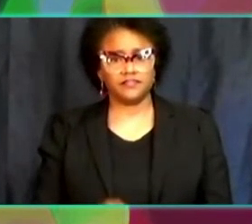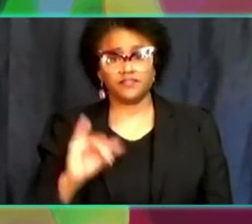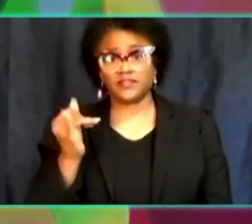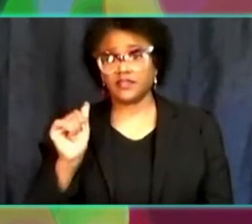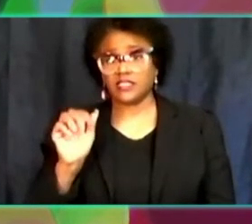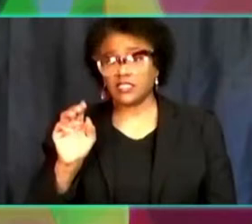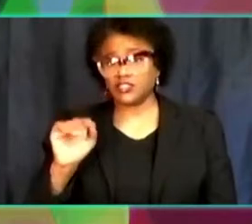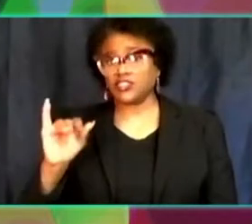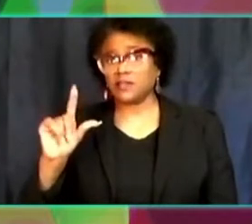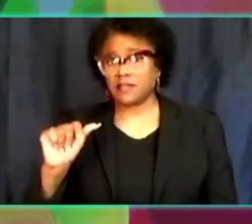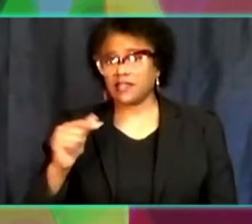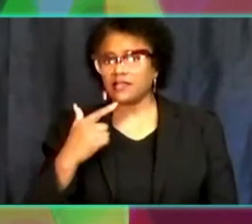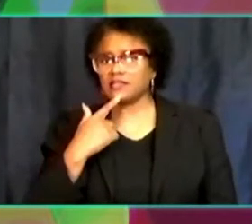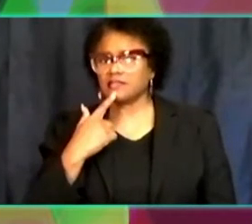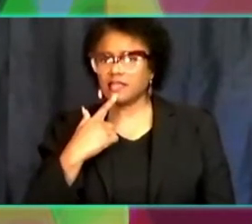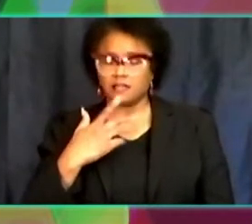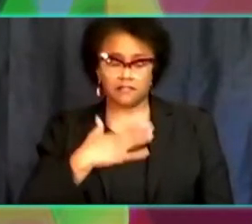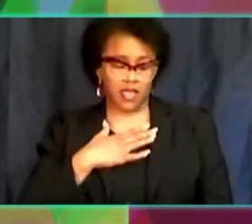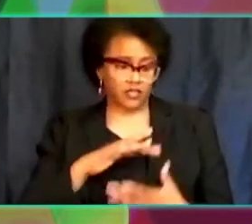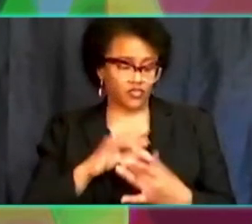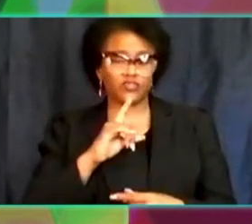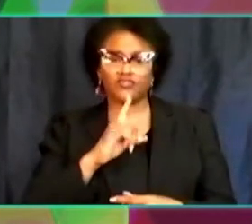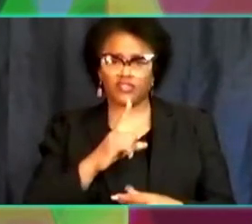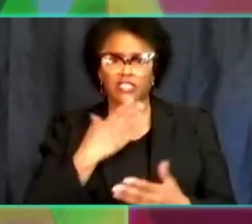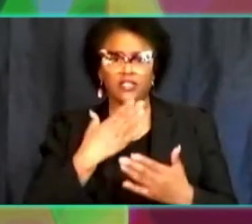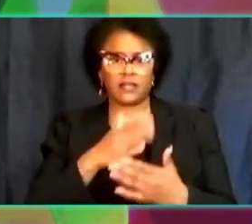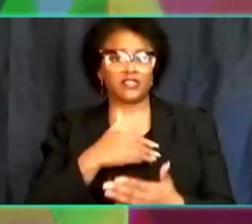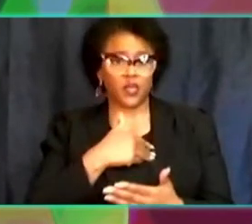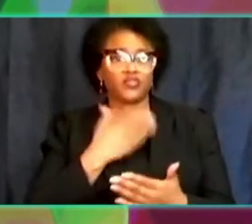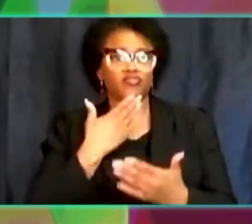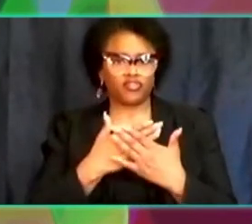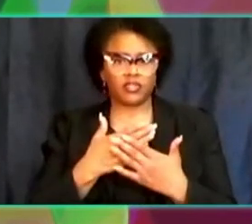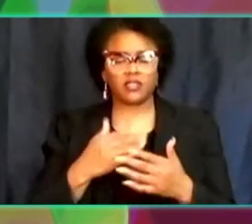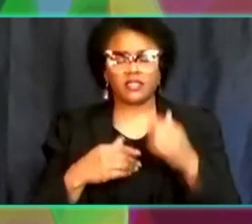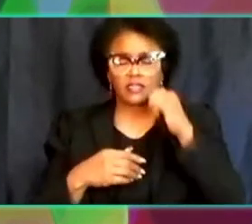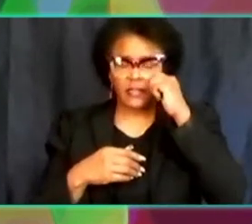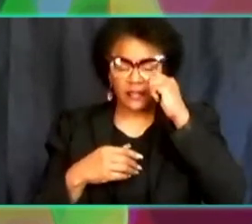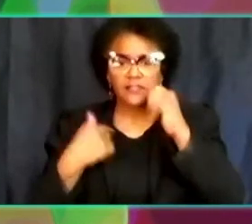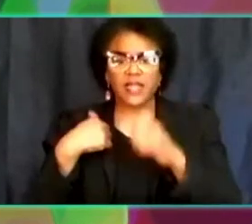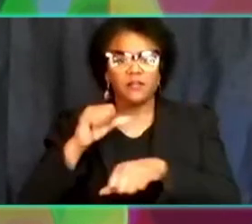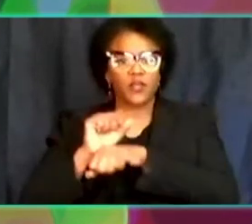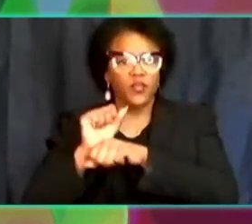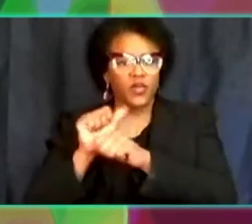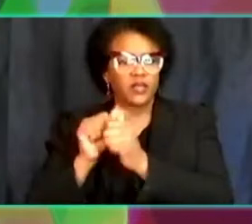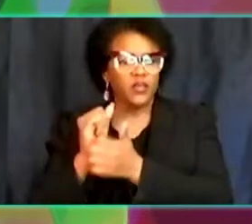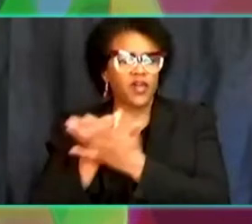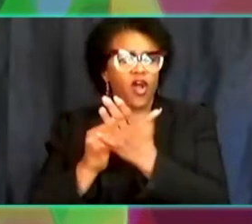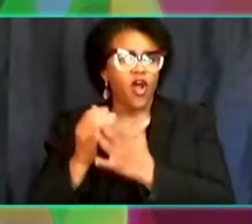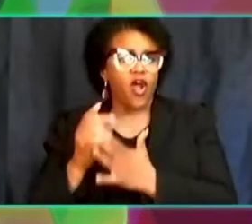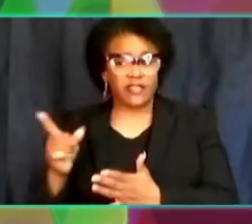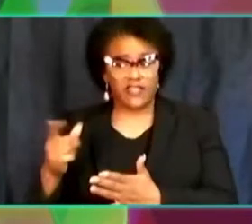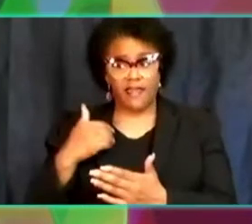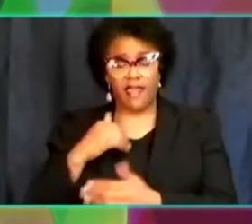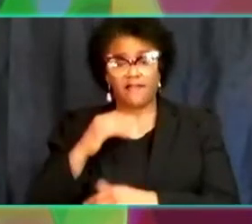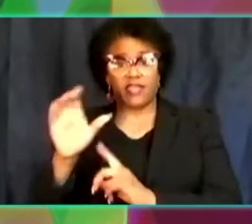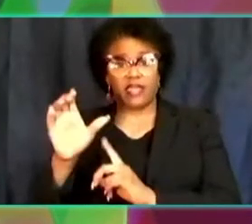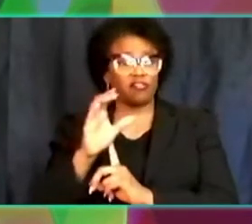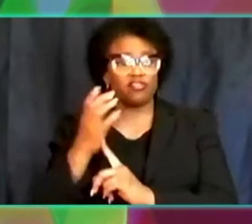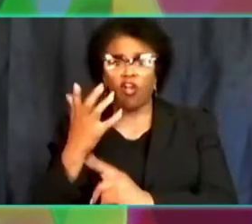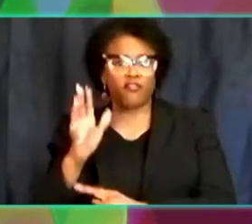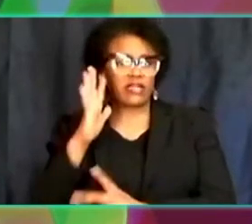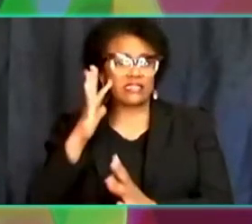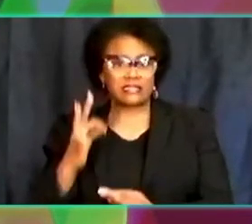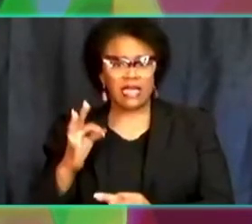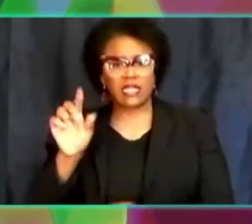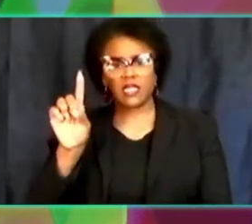Marisole is a really good example of this. So when working with Jordan Brands, they already had the idea of the character, this Afro-Dominican